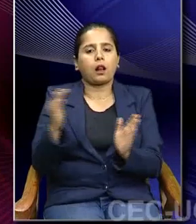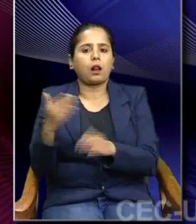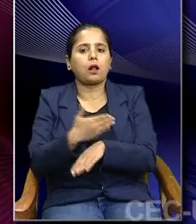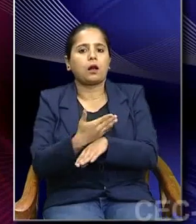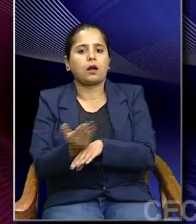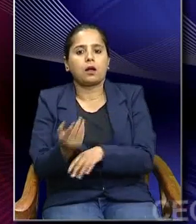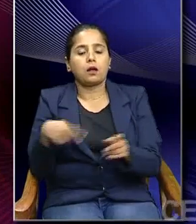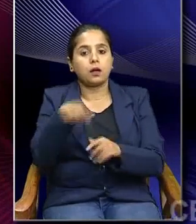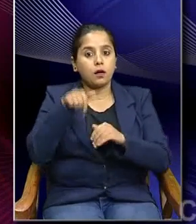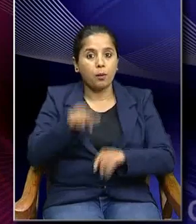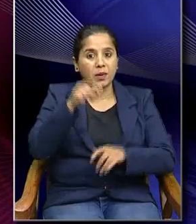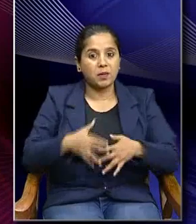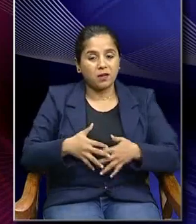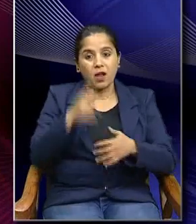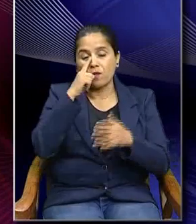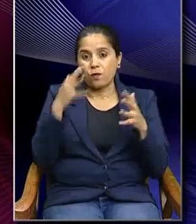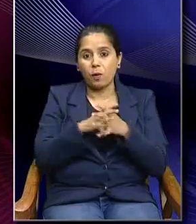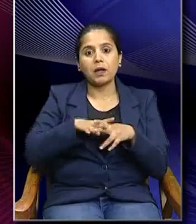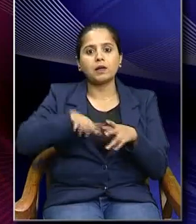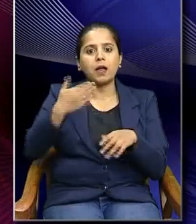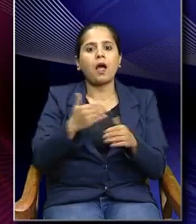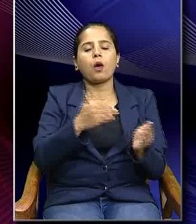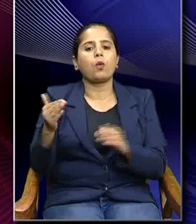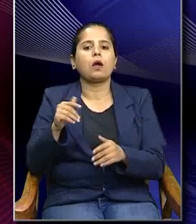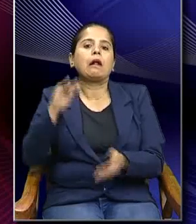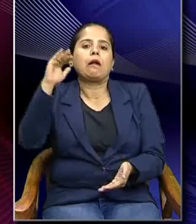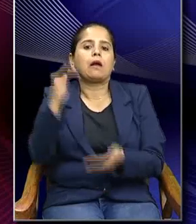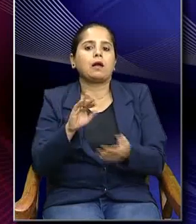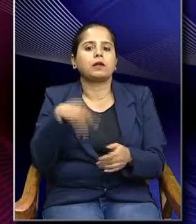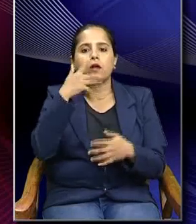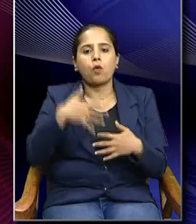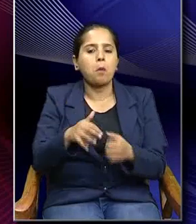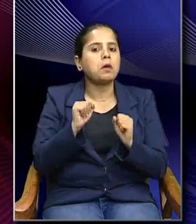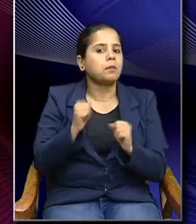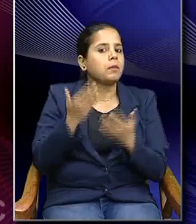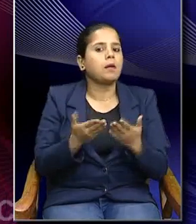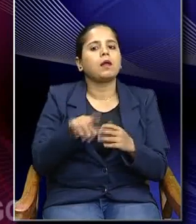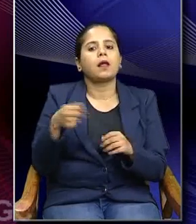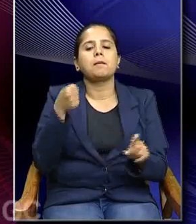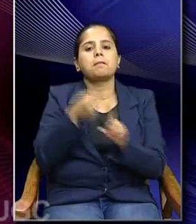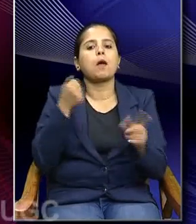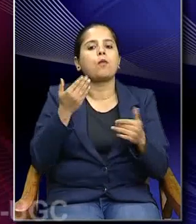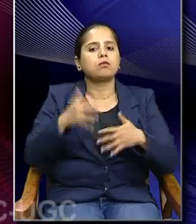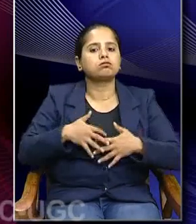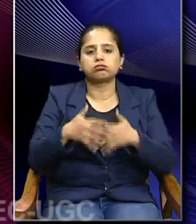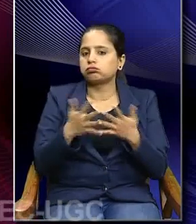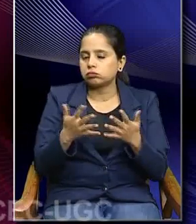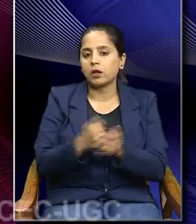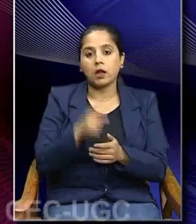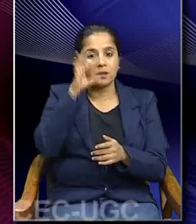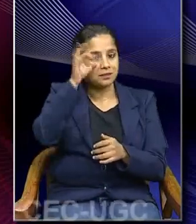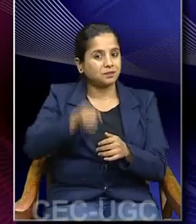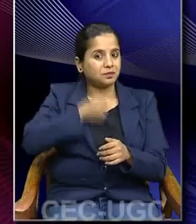the fertility rate of women will then get reduced, and it will kind of impact birth rate. Mahatma